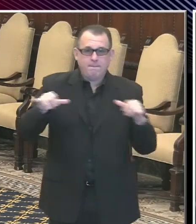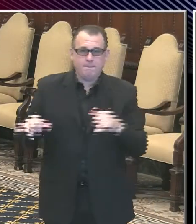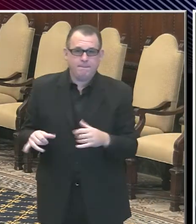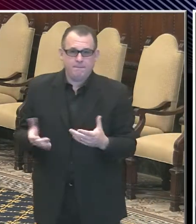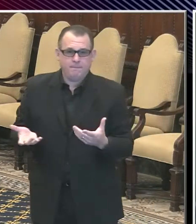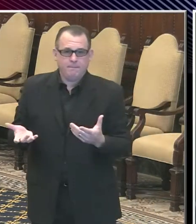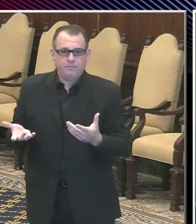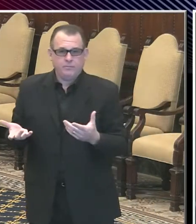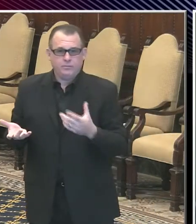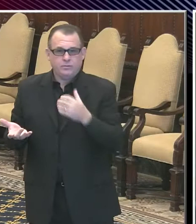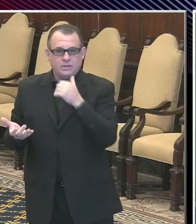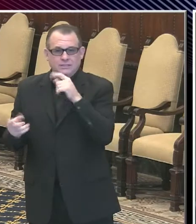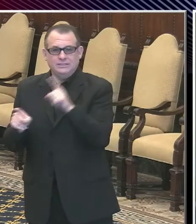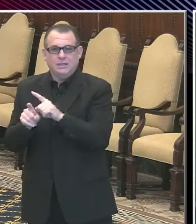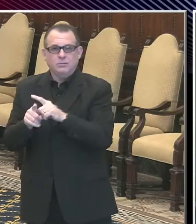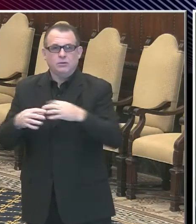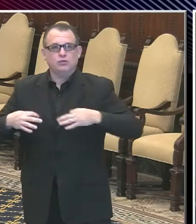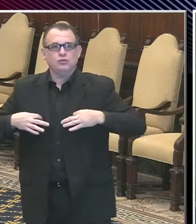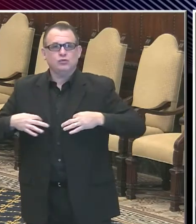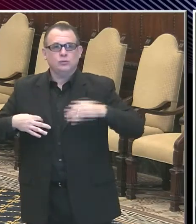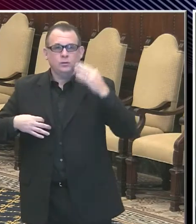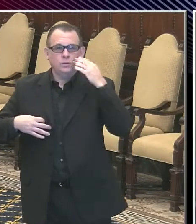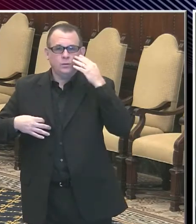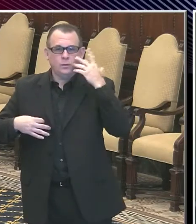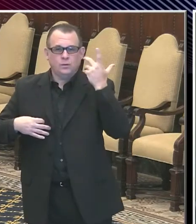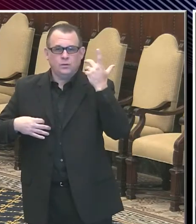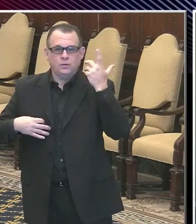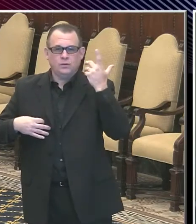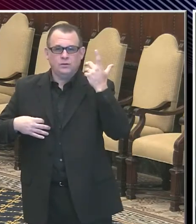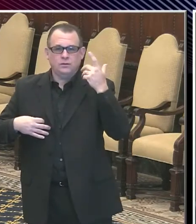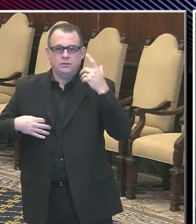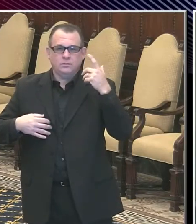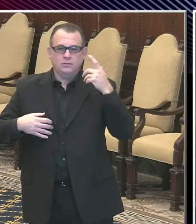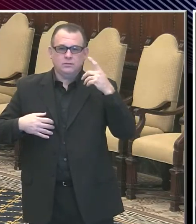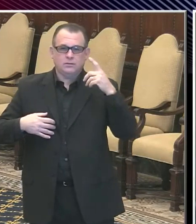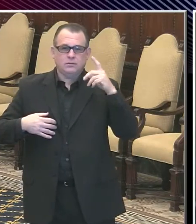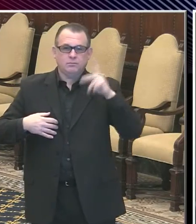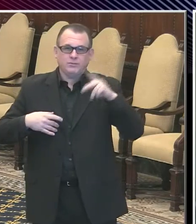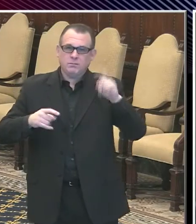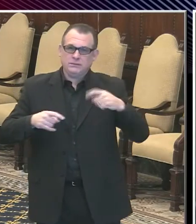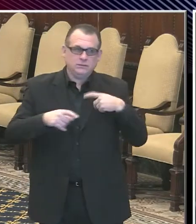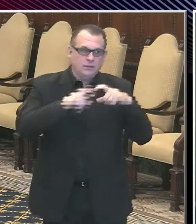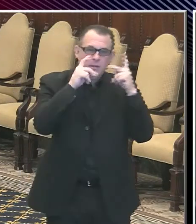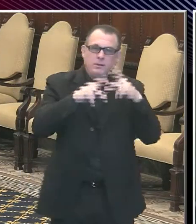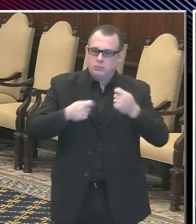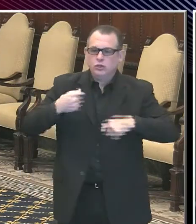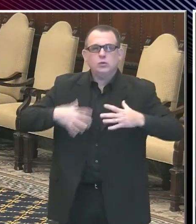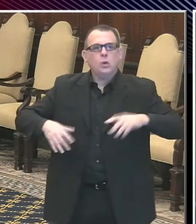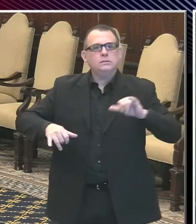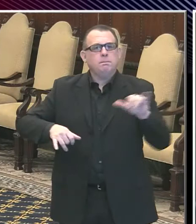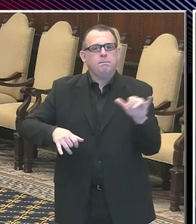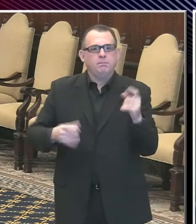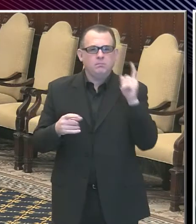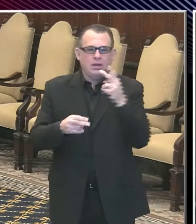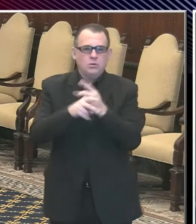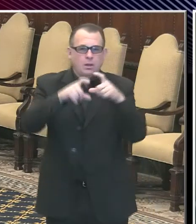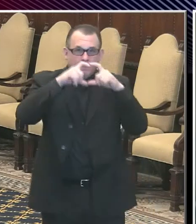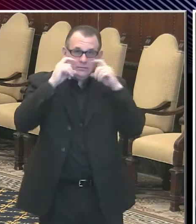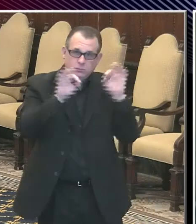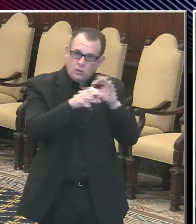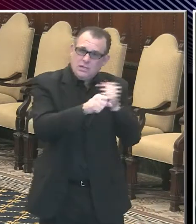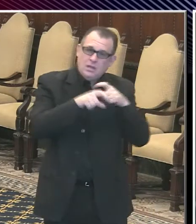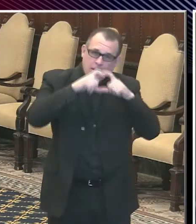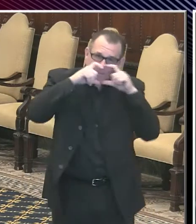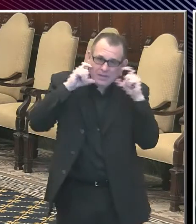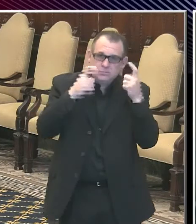wearing a shirt. It's just something that people don't do. So if you haven't done it yet, get a mask and get used to wearing it. More information